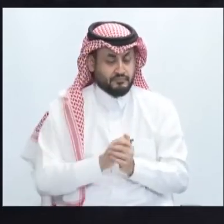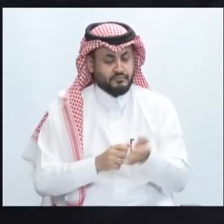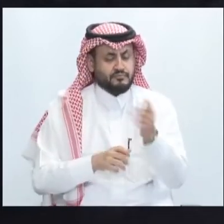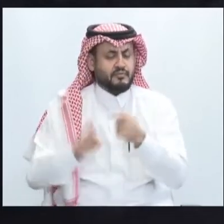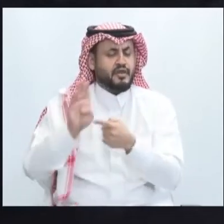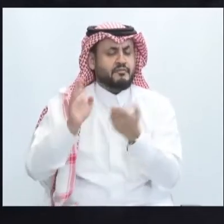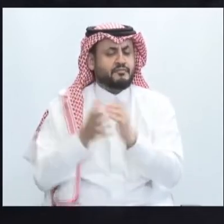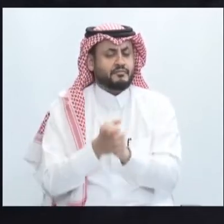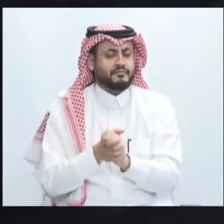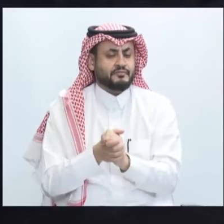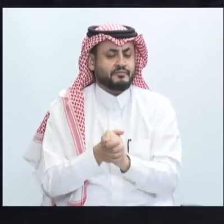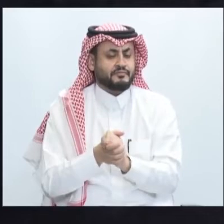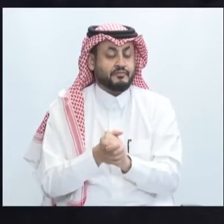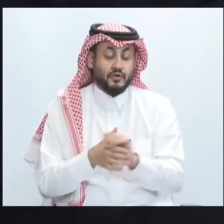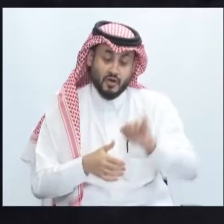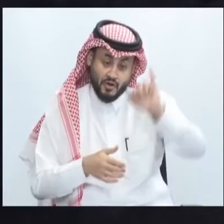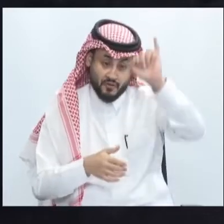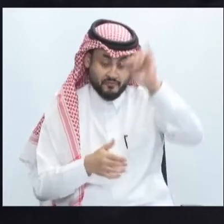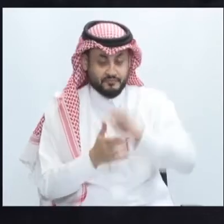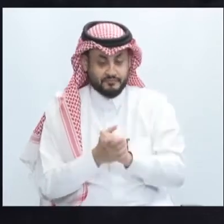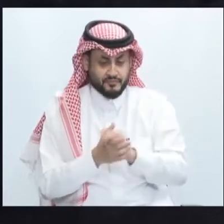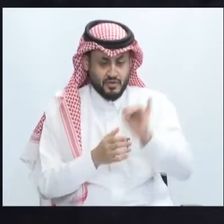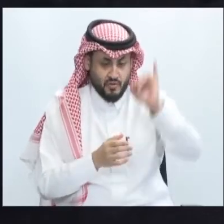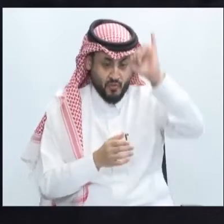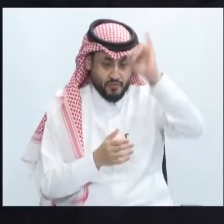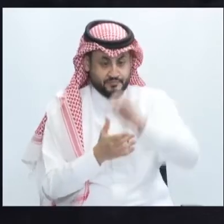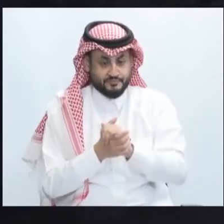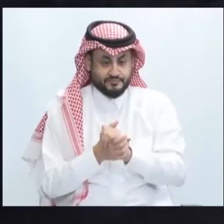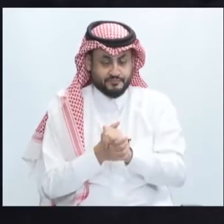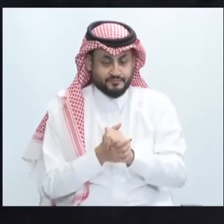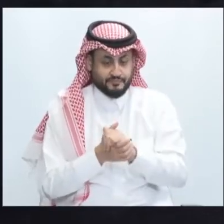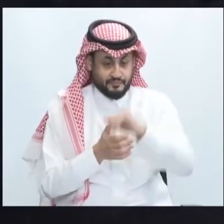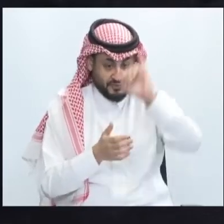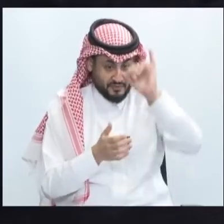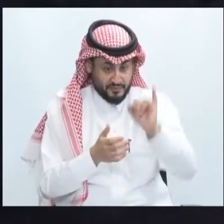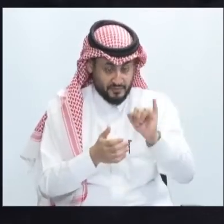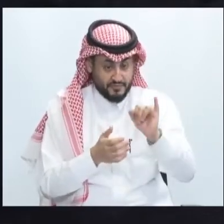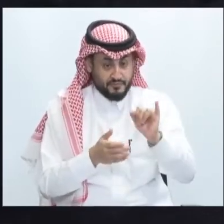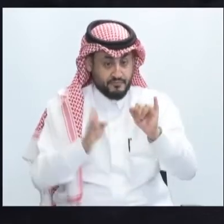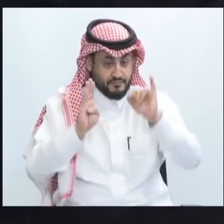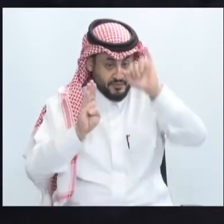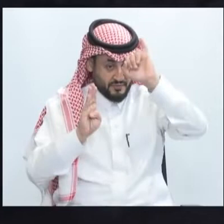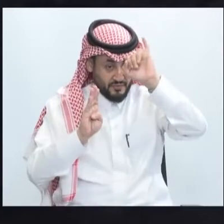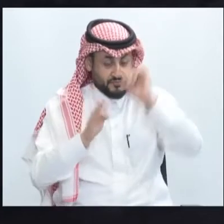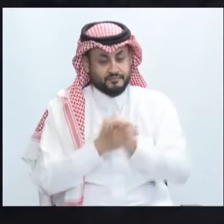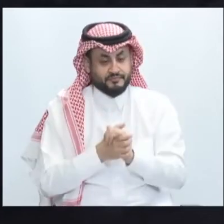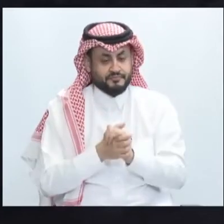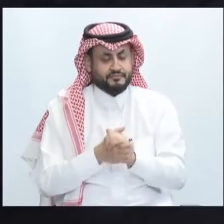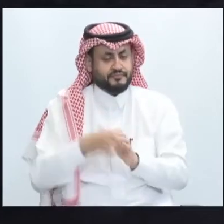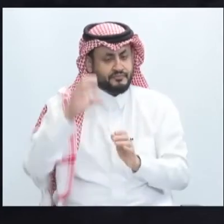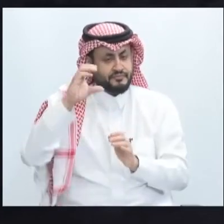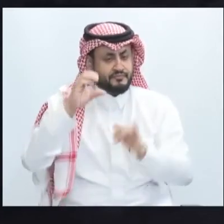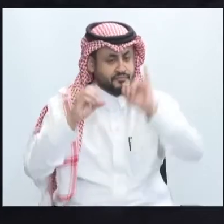B? It's tall, excellent. So, we have A, B, okay? And we have